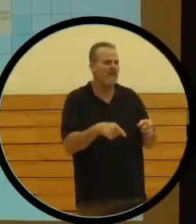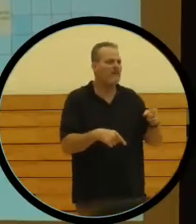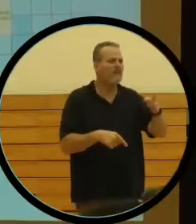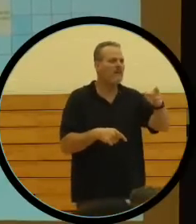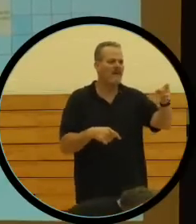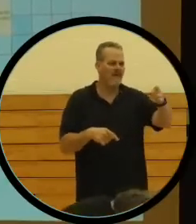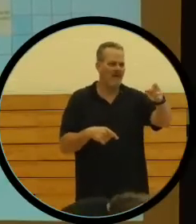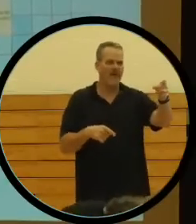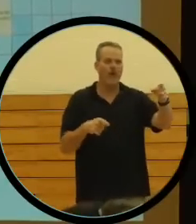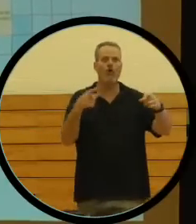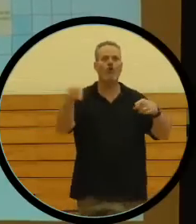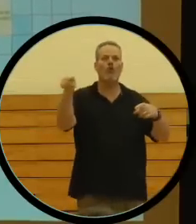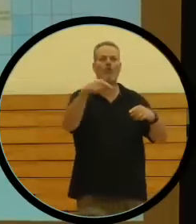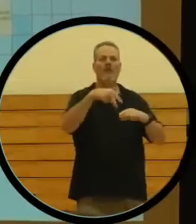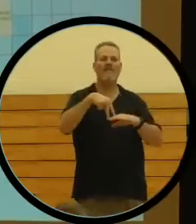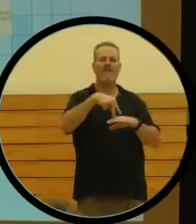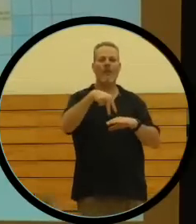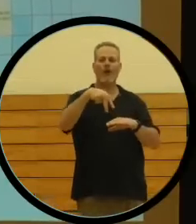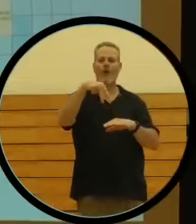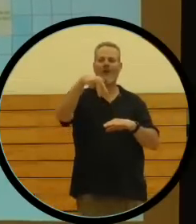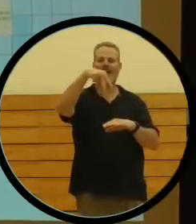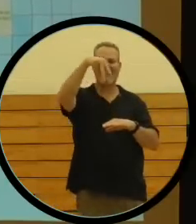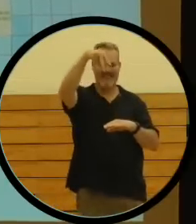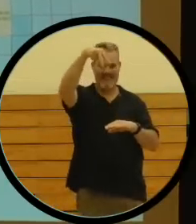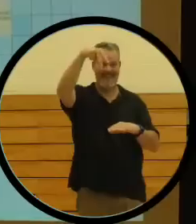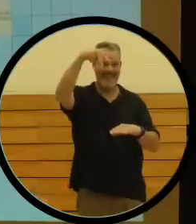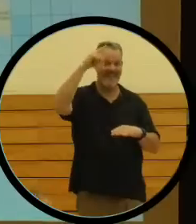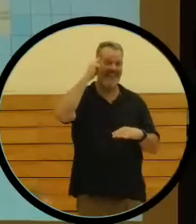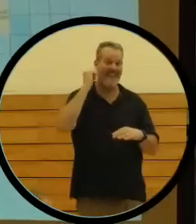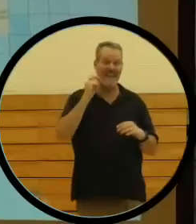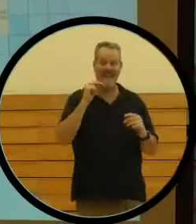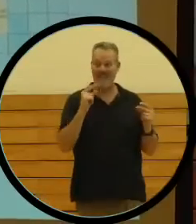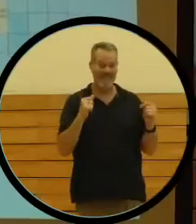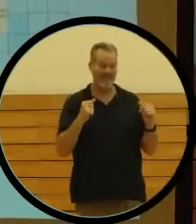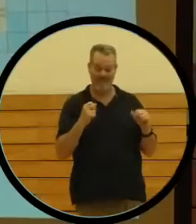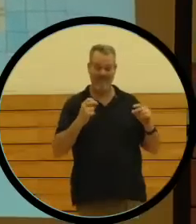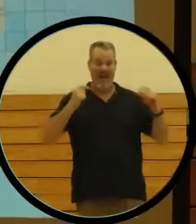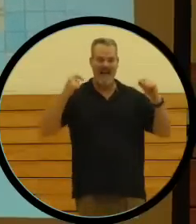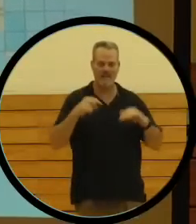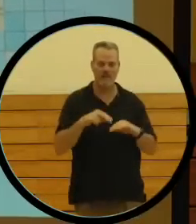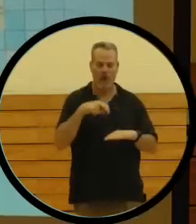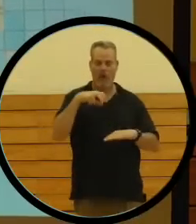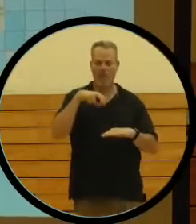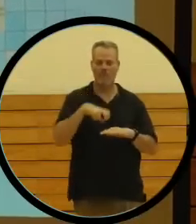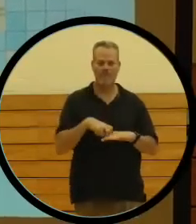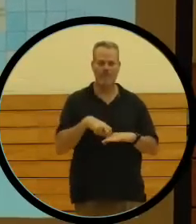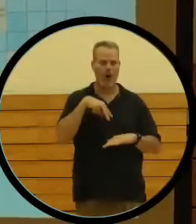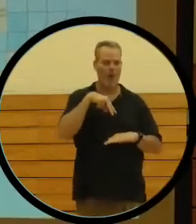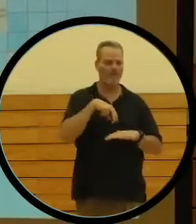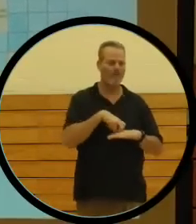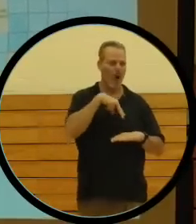Yeah, you're going to be weightless, basically. If I do it gently, if I do it really fast, you might bounce, right?